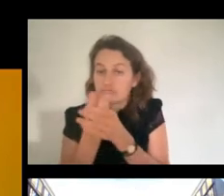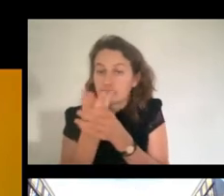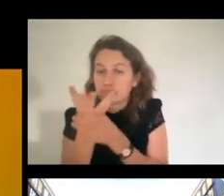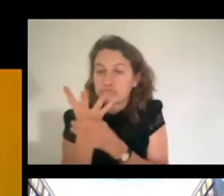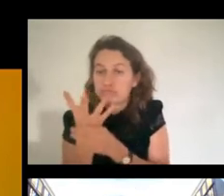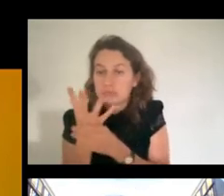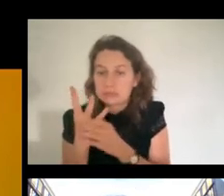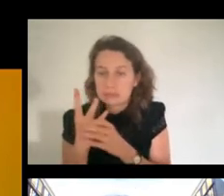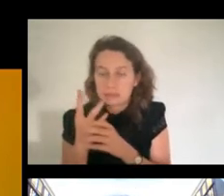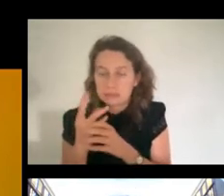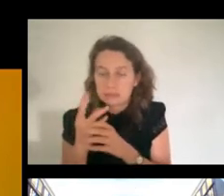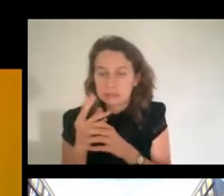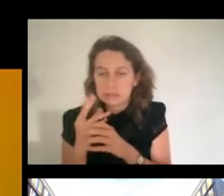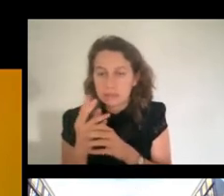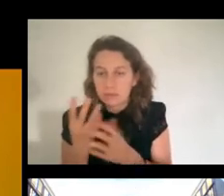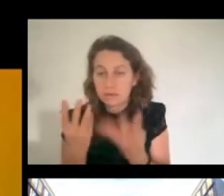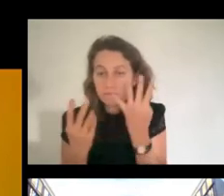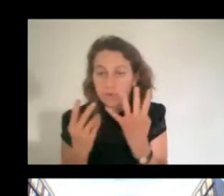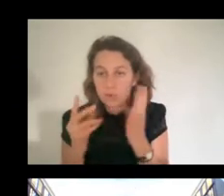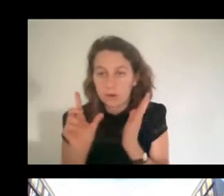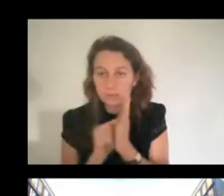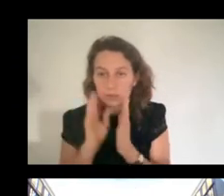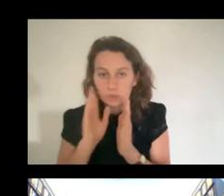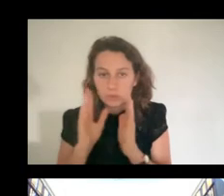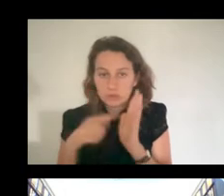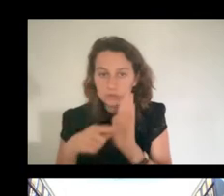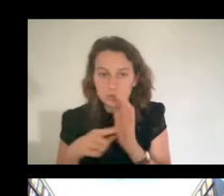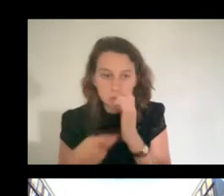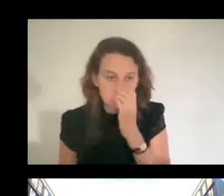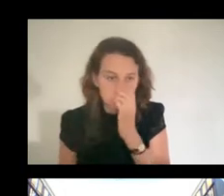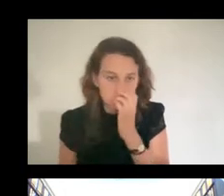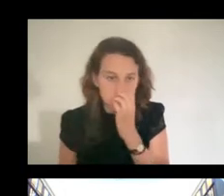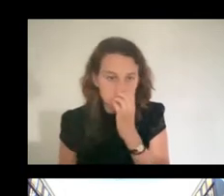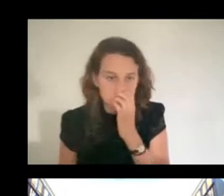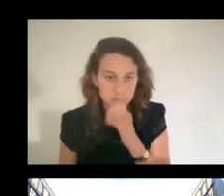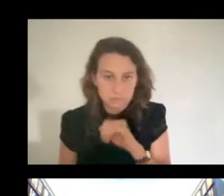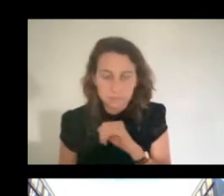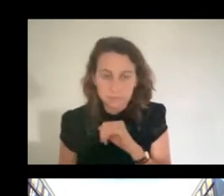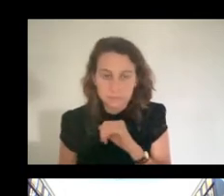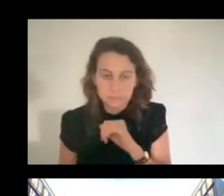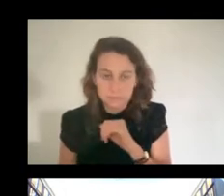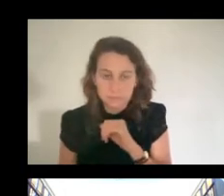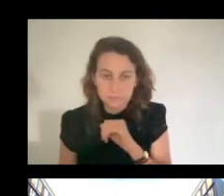four prints. Now I'm just going to do them in succession, like I have been, that they're hanging as a series